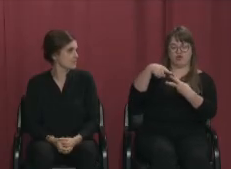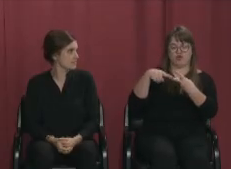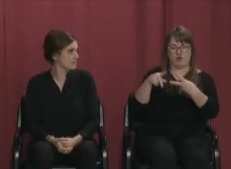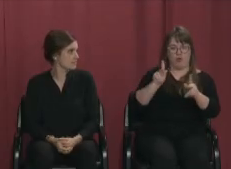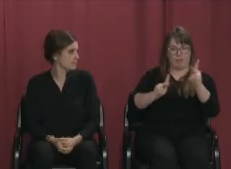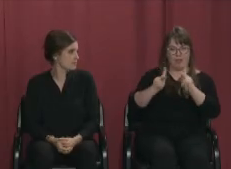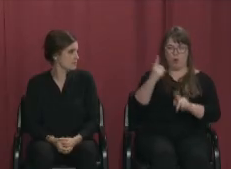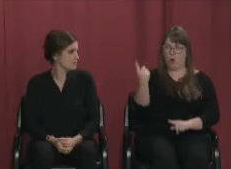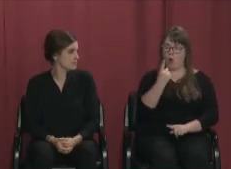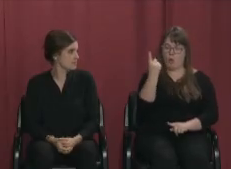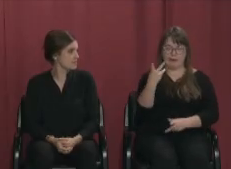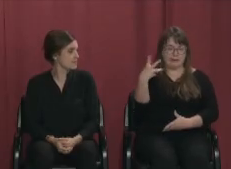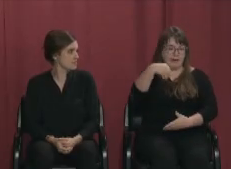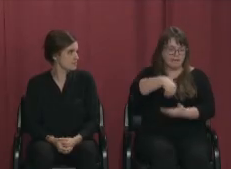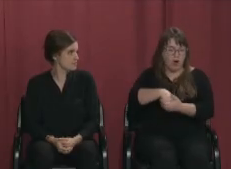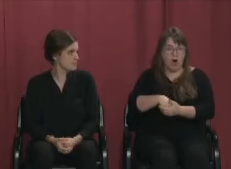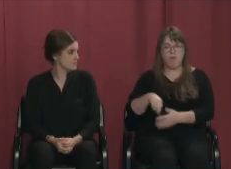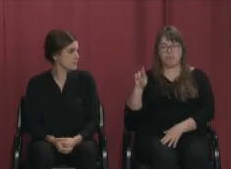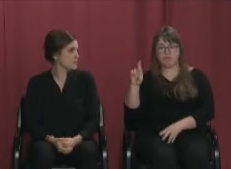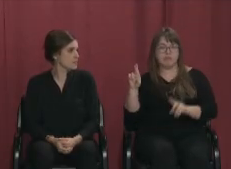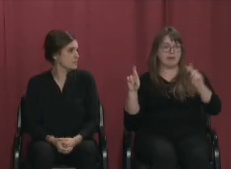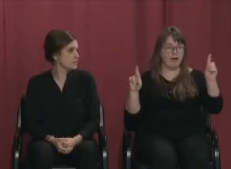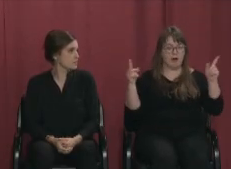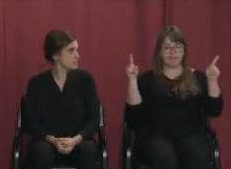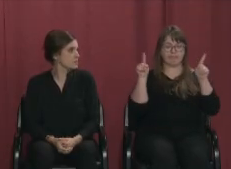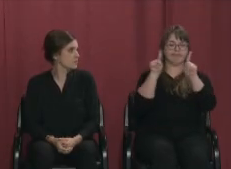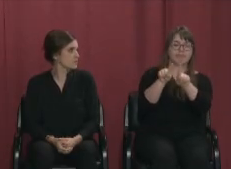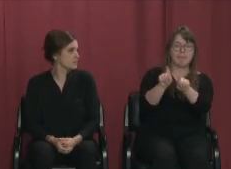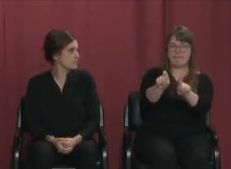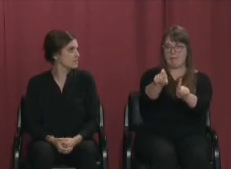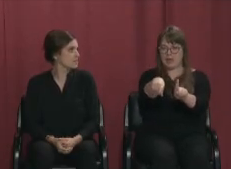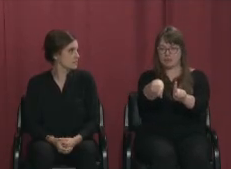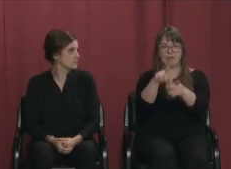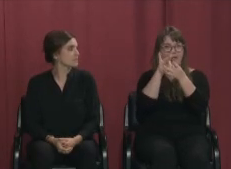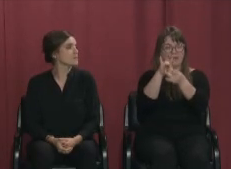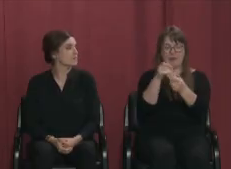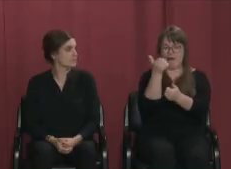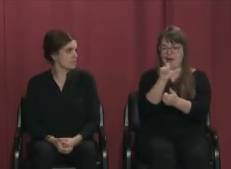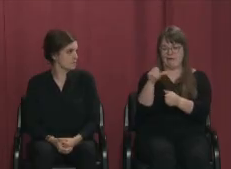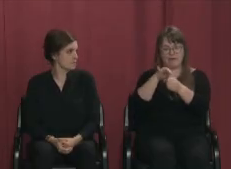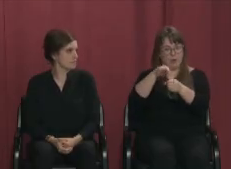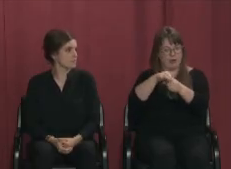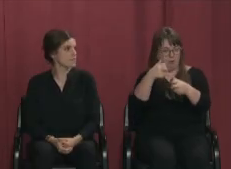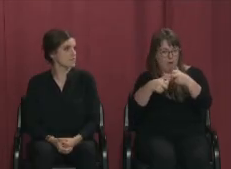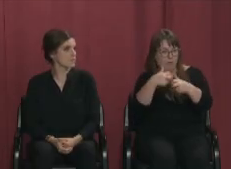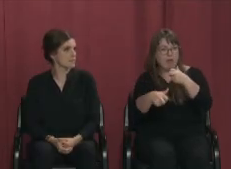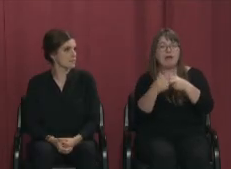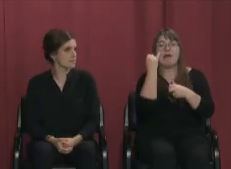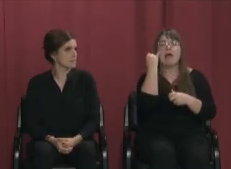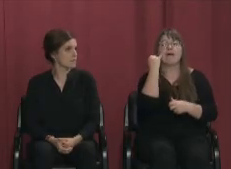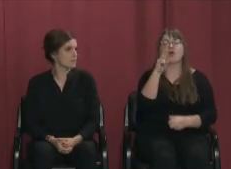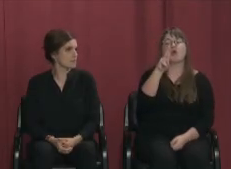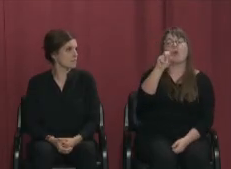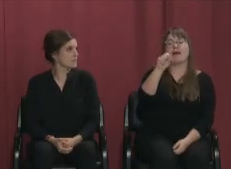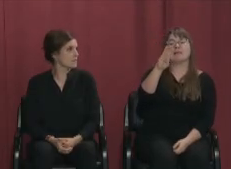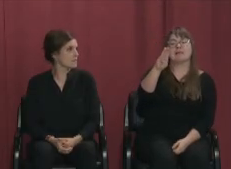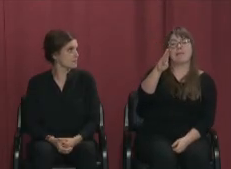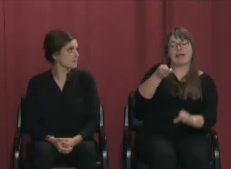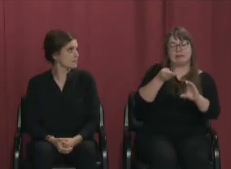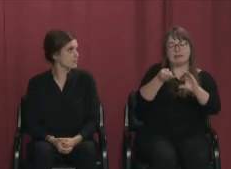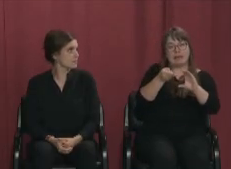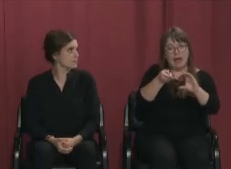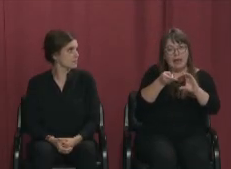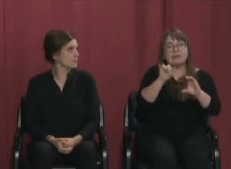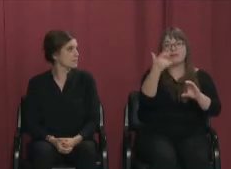always involved in any security-related issue. So whether that means we're carrying USBs that are coming from a polling